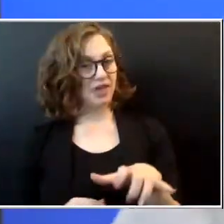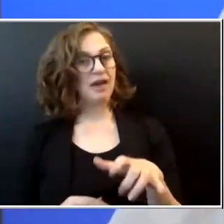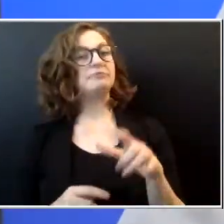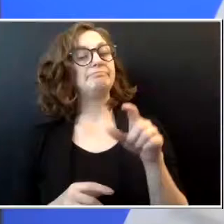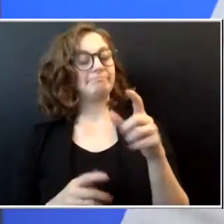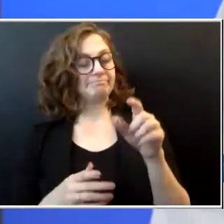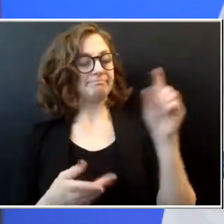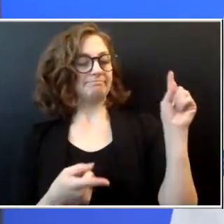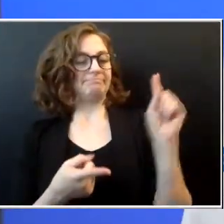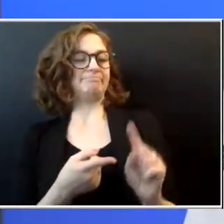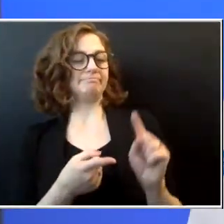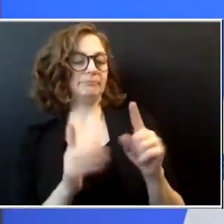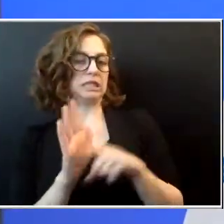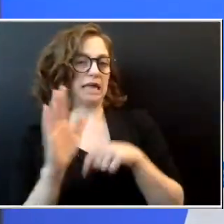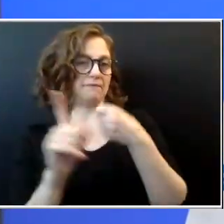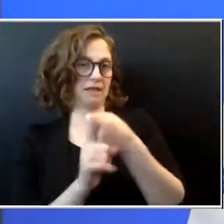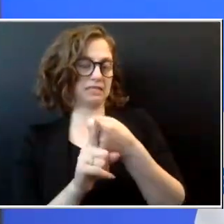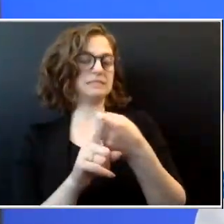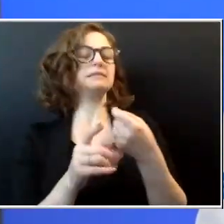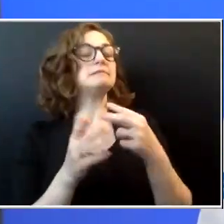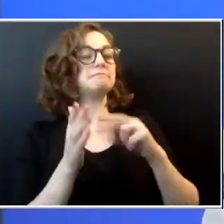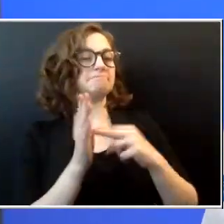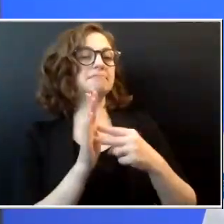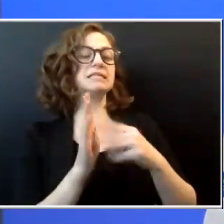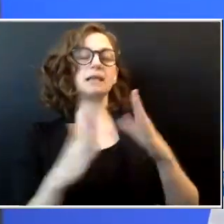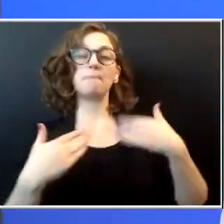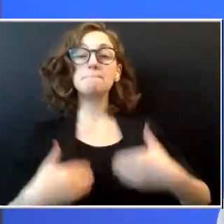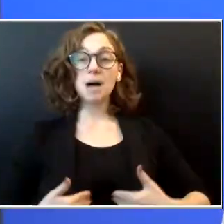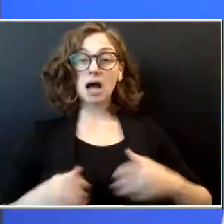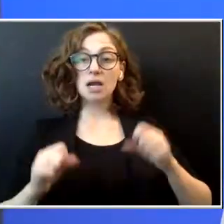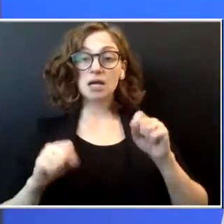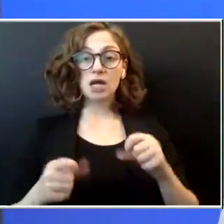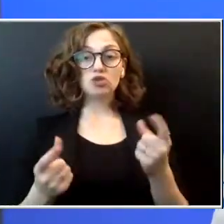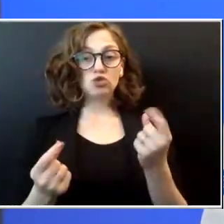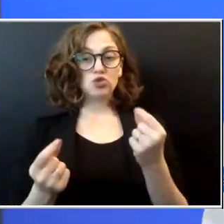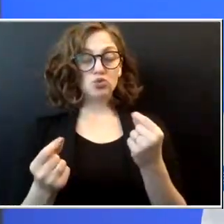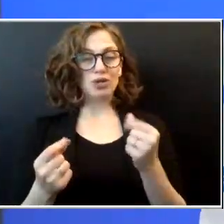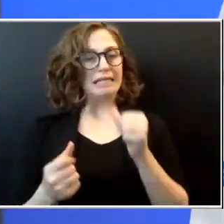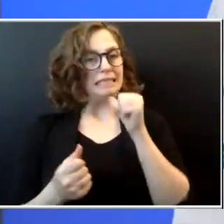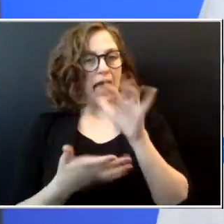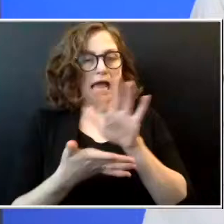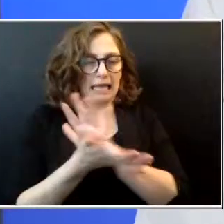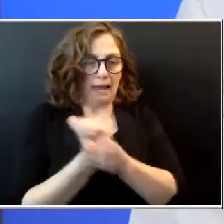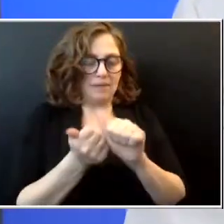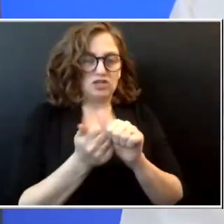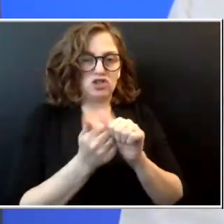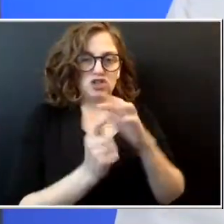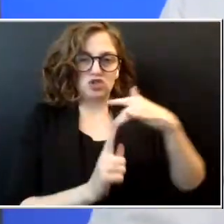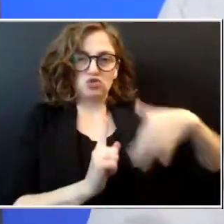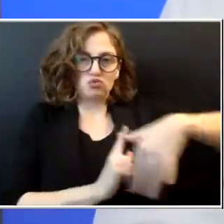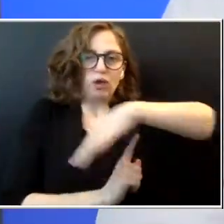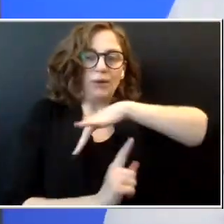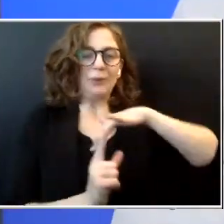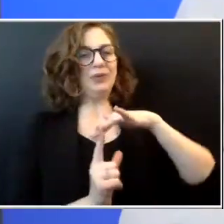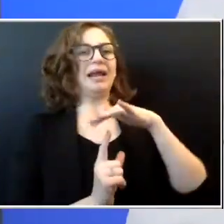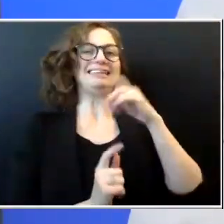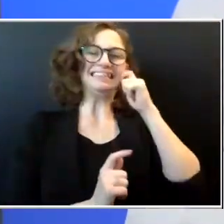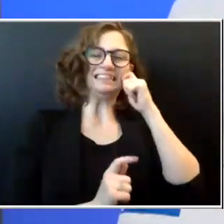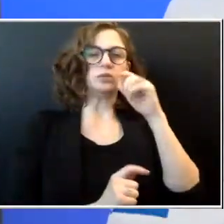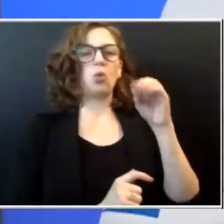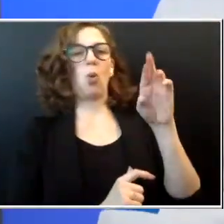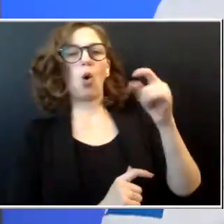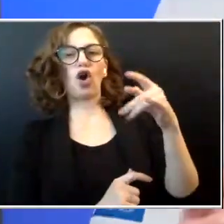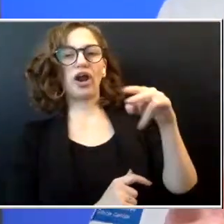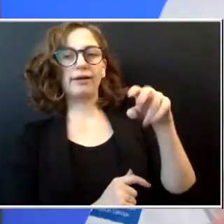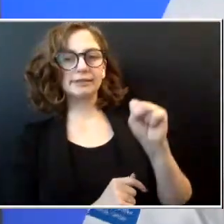do, what it allows the body to do is to not damage the surrounding organs as much and allow the surrounding organs to sort of